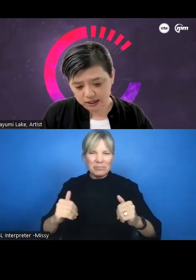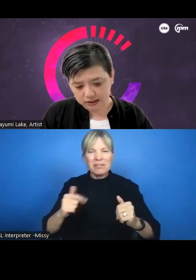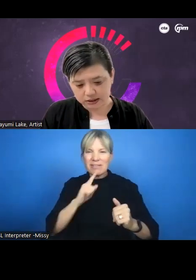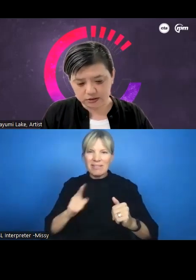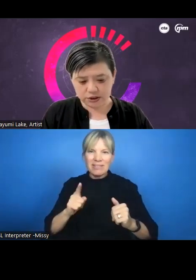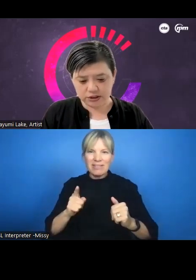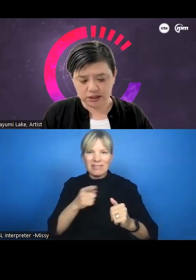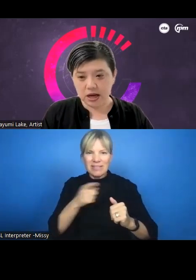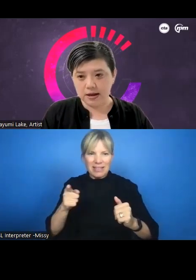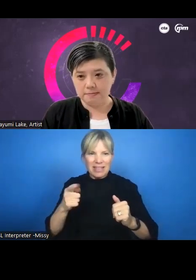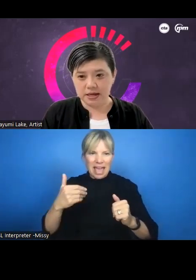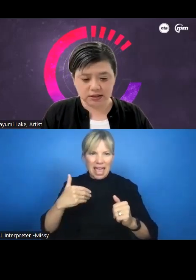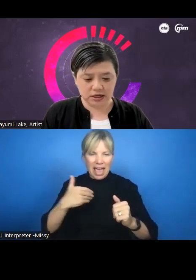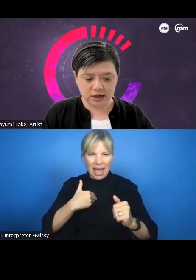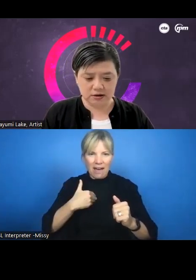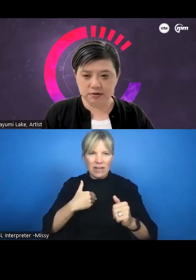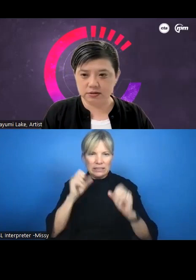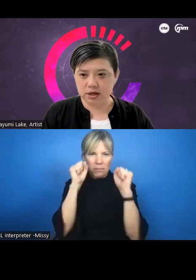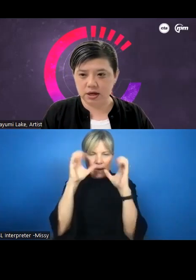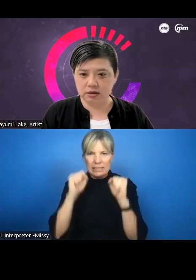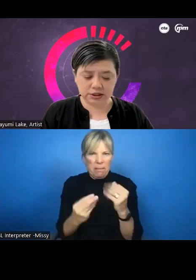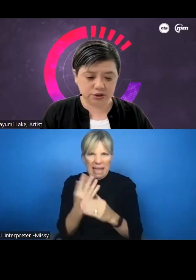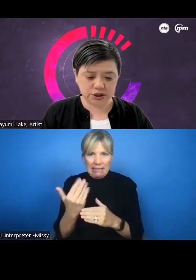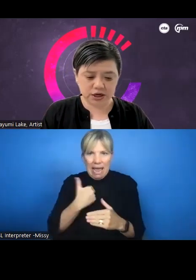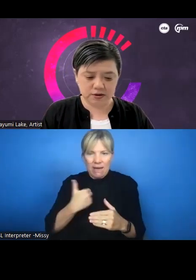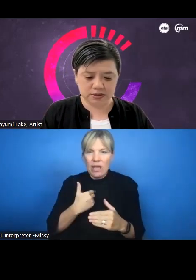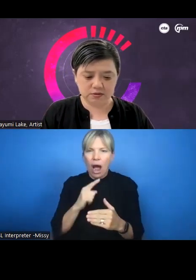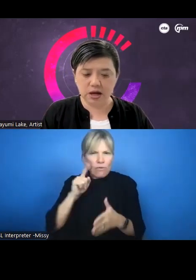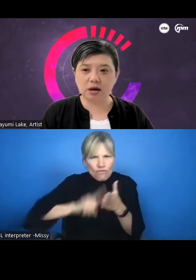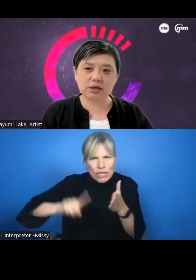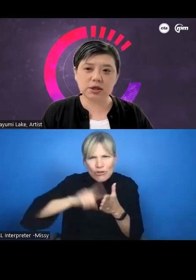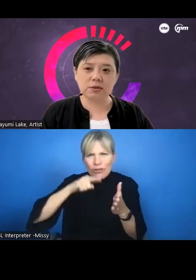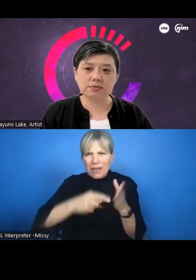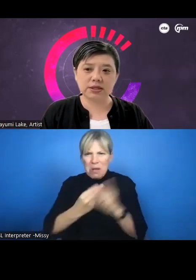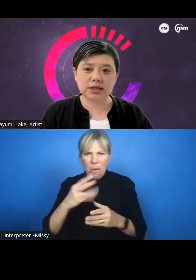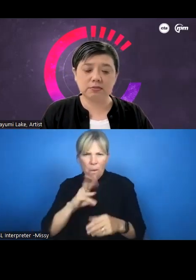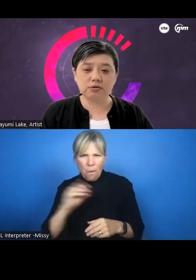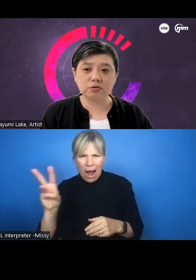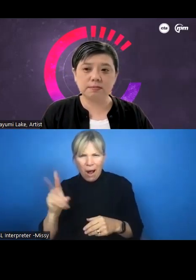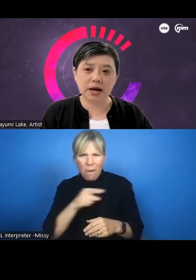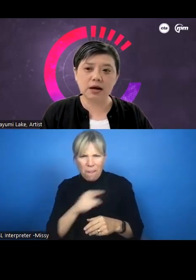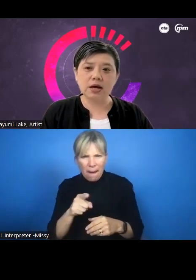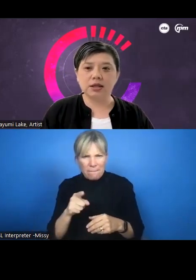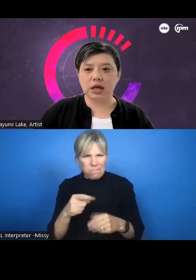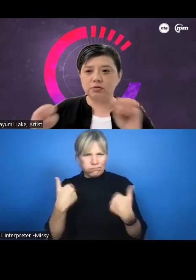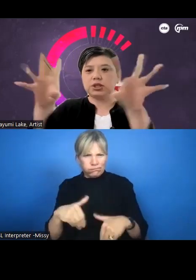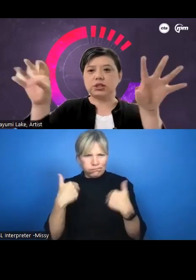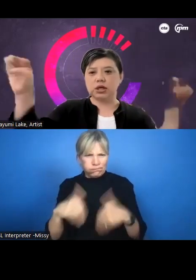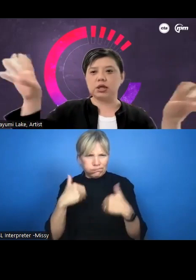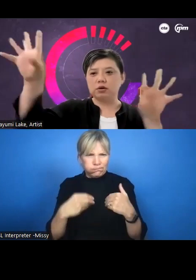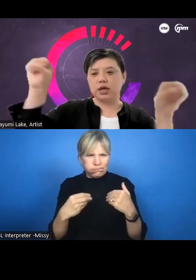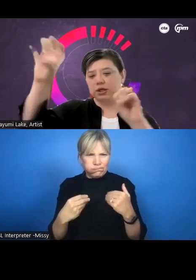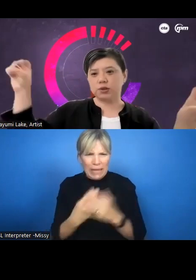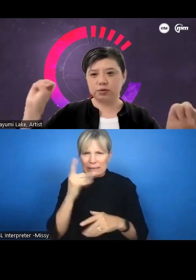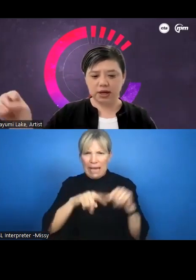plant has, which is amazing. I was researching it and I said, wow, plants can move, but they would just